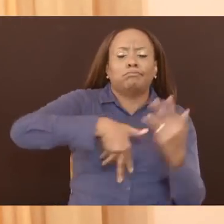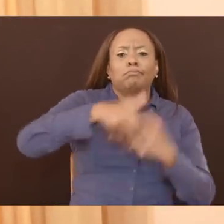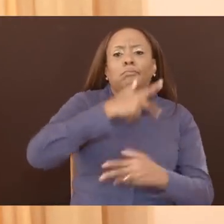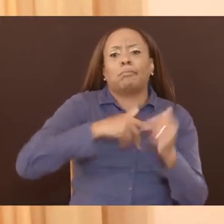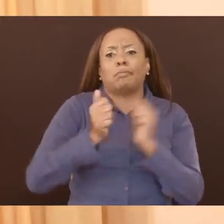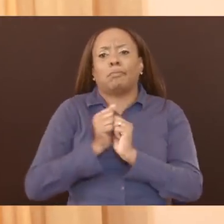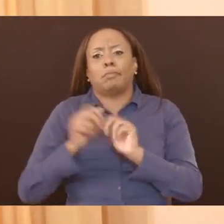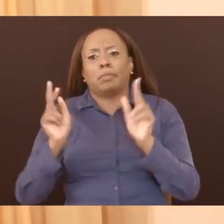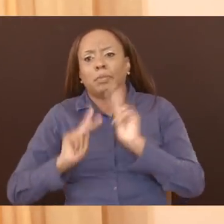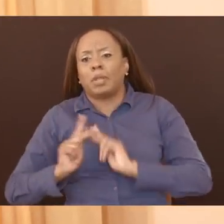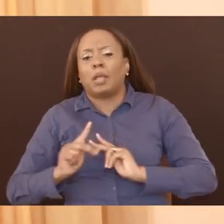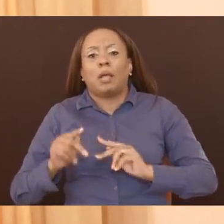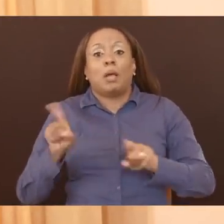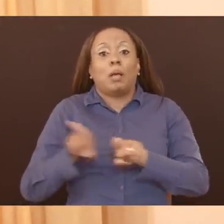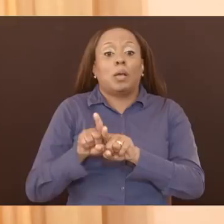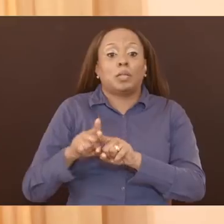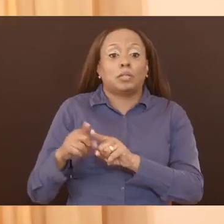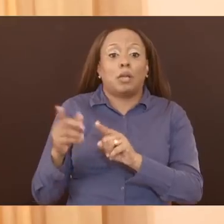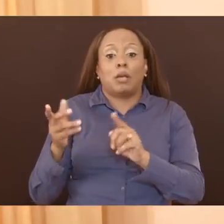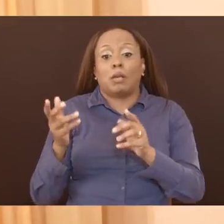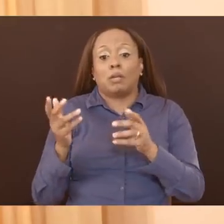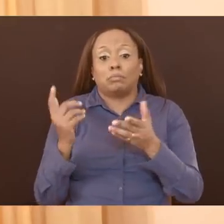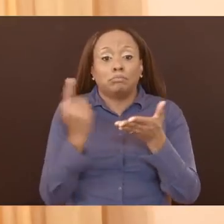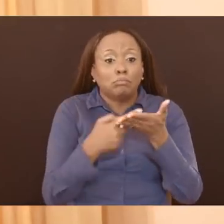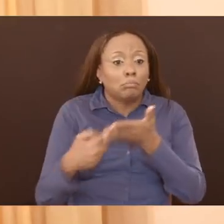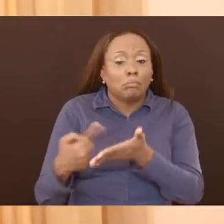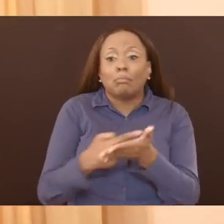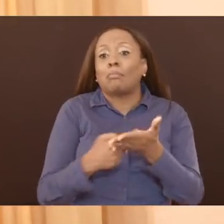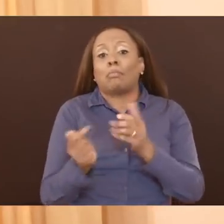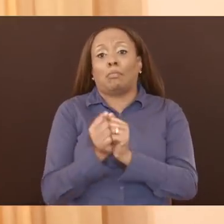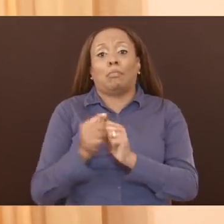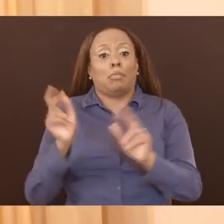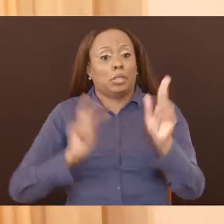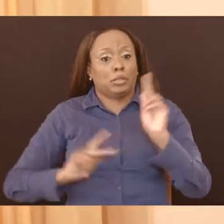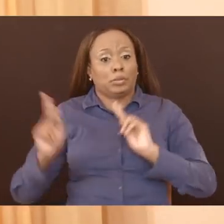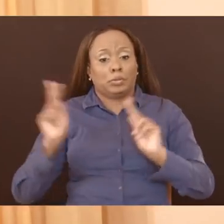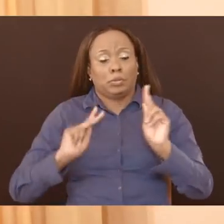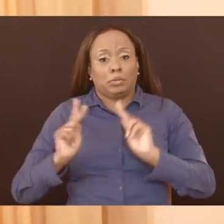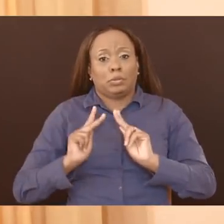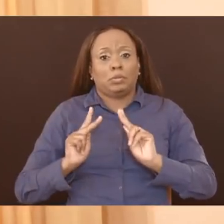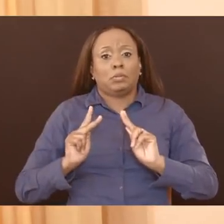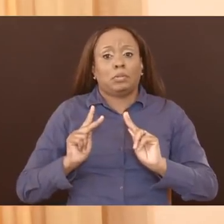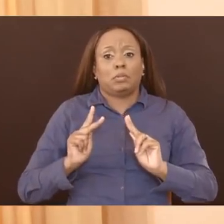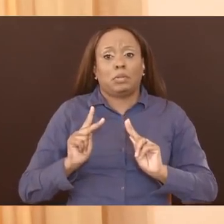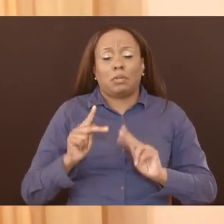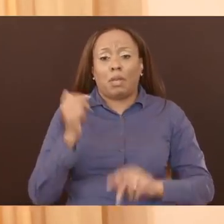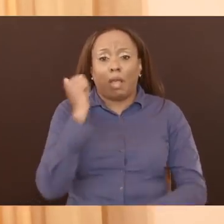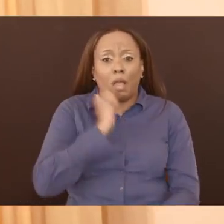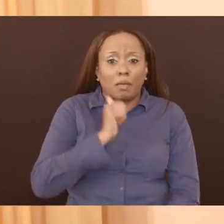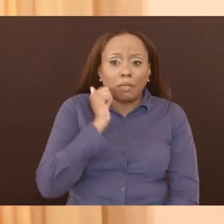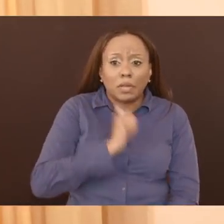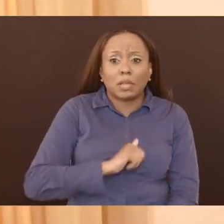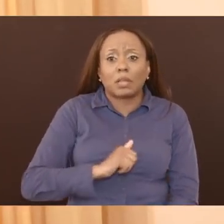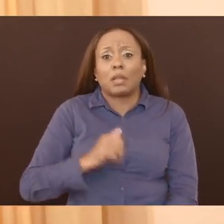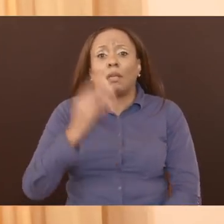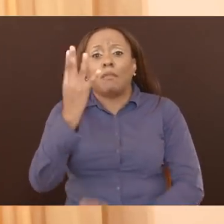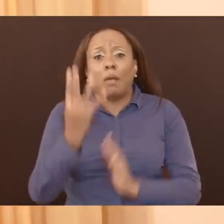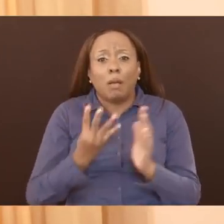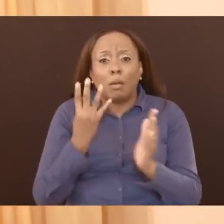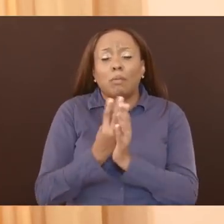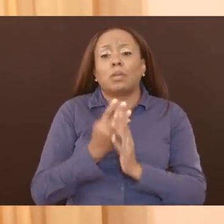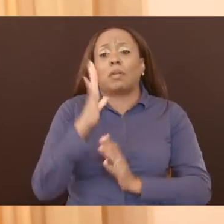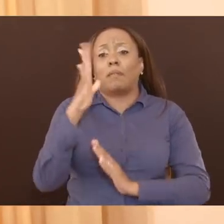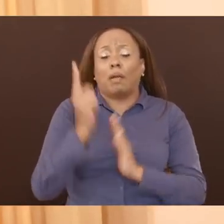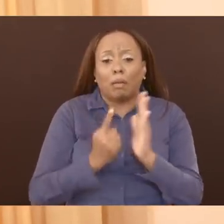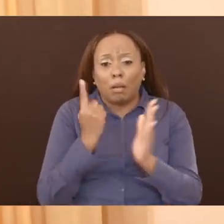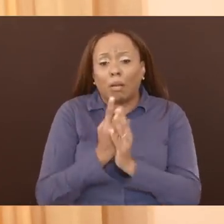occasion, with sectoral partners in the health sector. But in addition, we've been on the ground every day, 4 or 5 hours a day, meeting